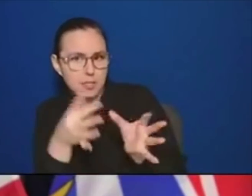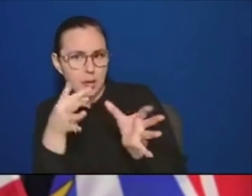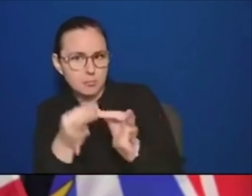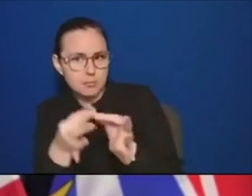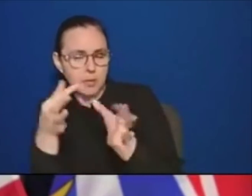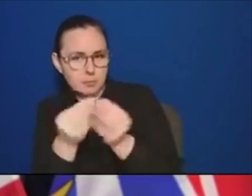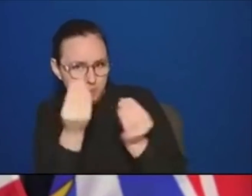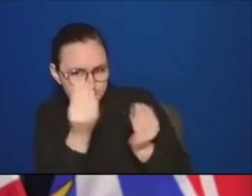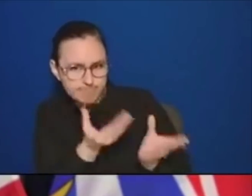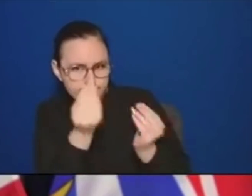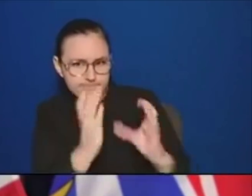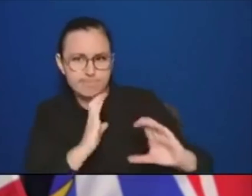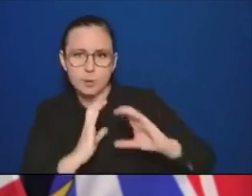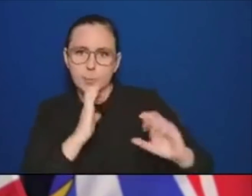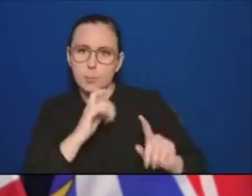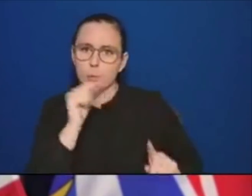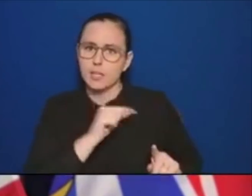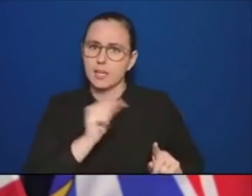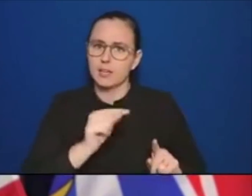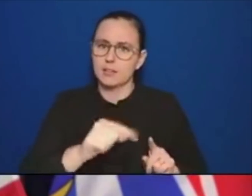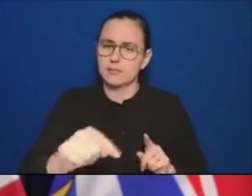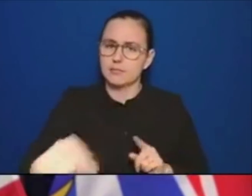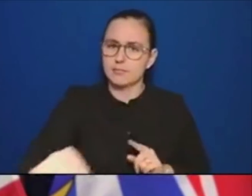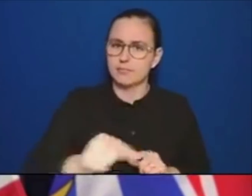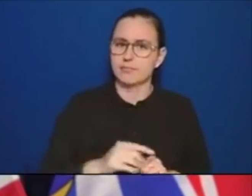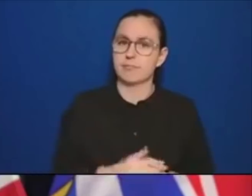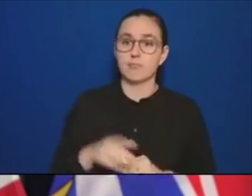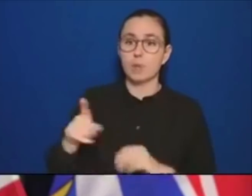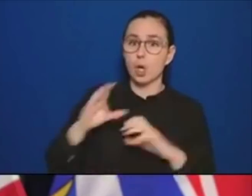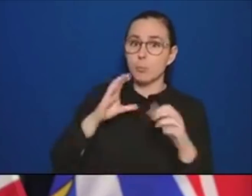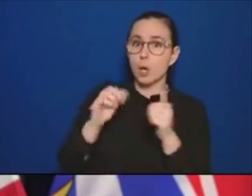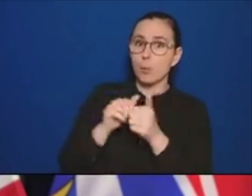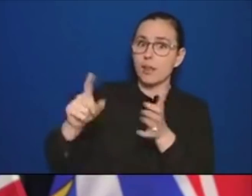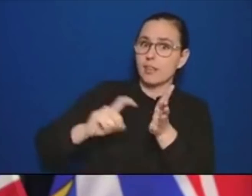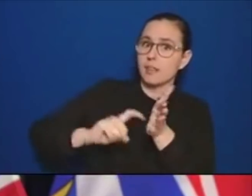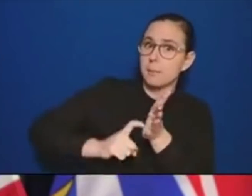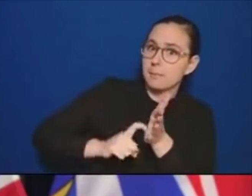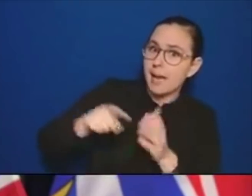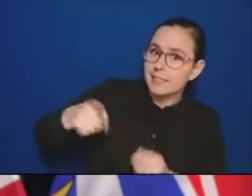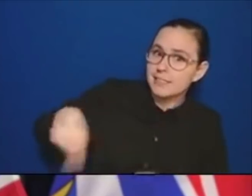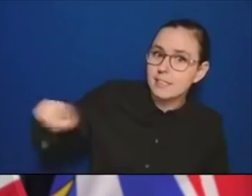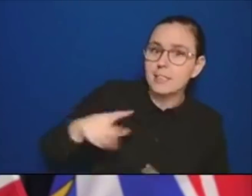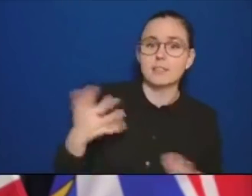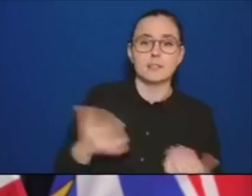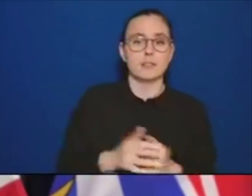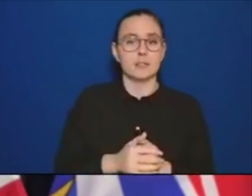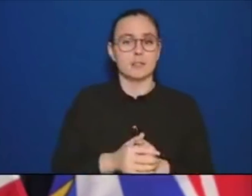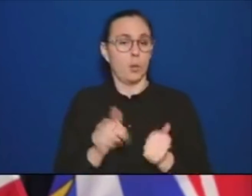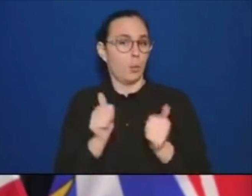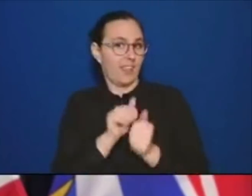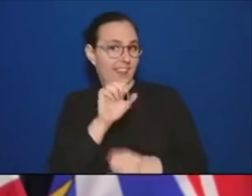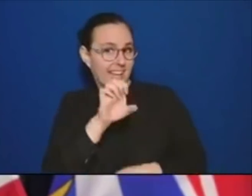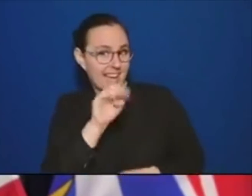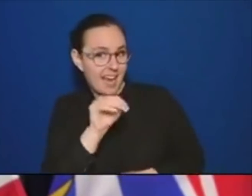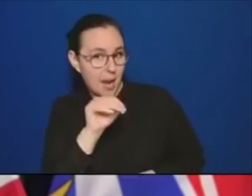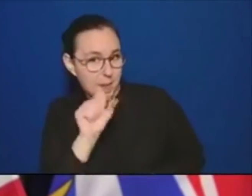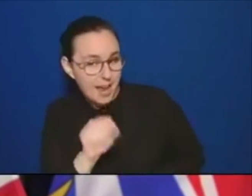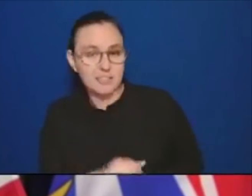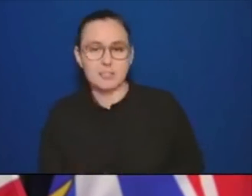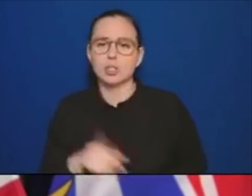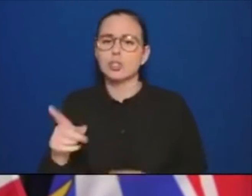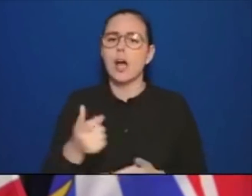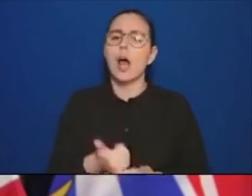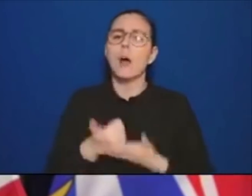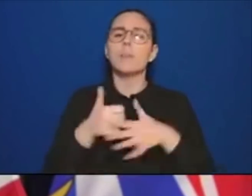could garner. She communicated with the maintenance contractor, with emergency responders. She helped keep people safe and calm.